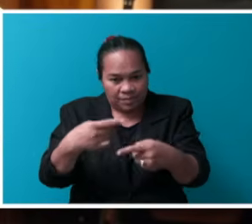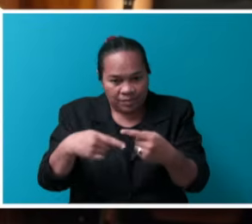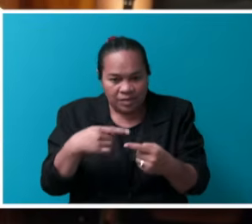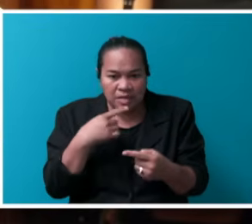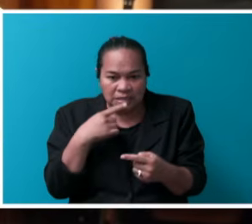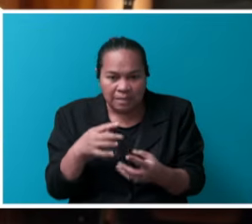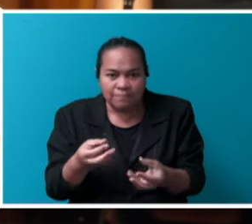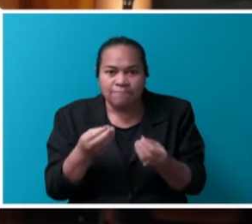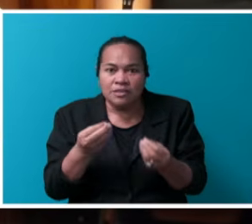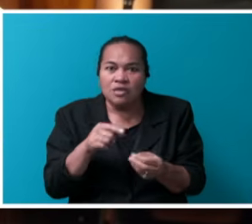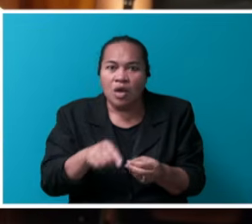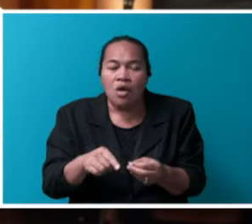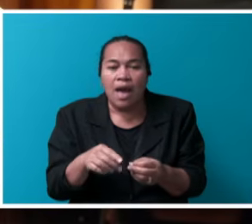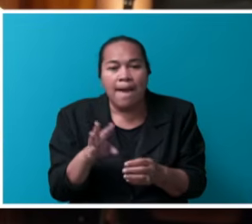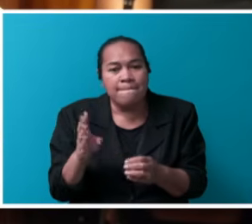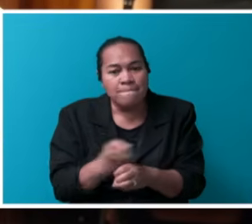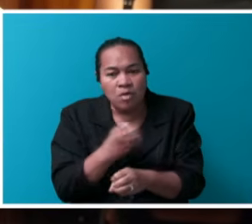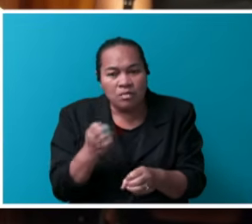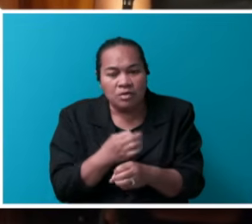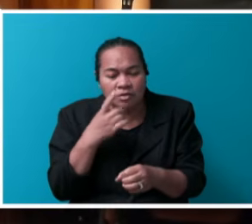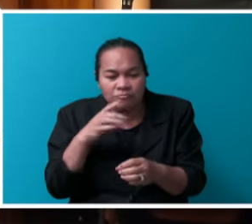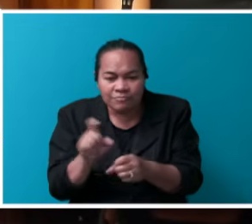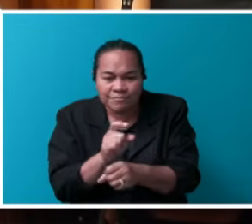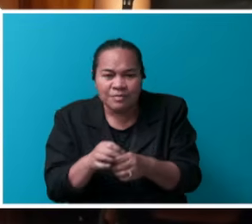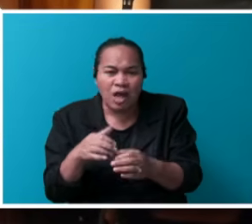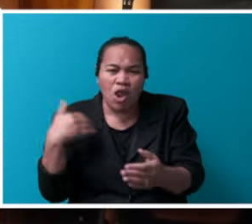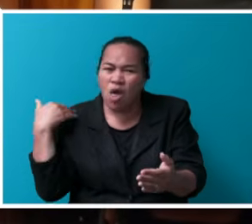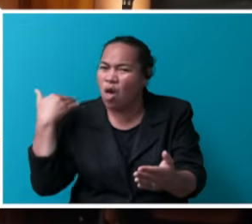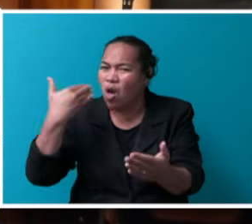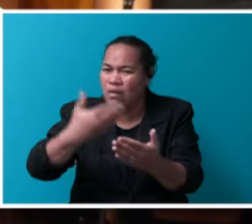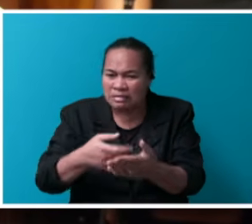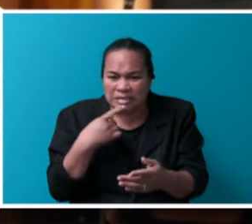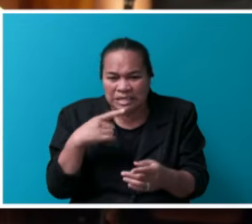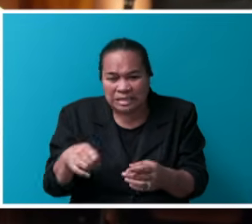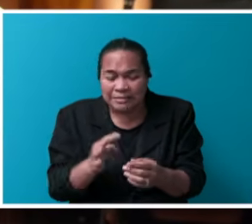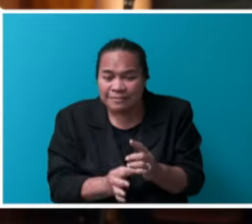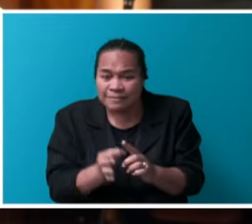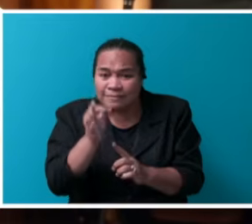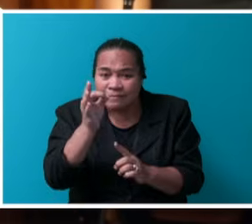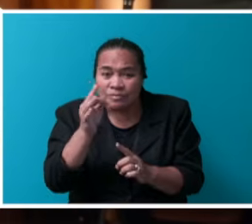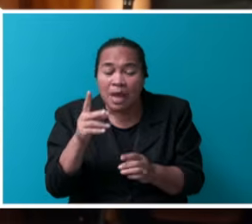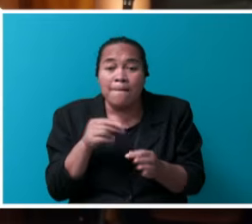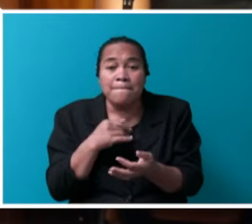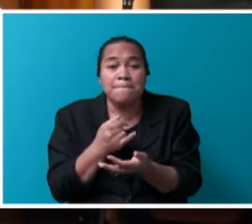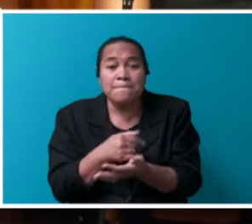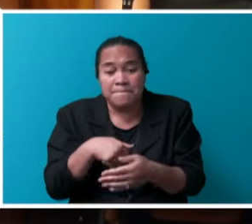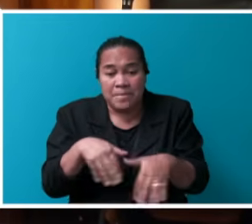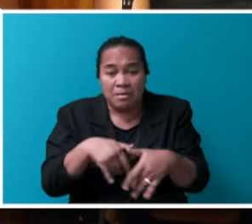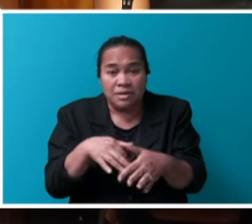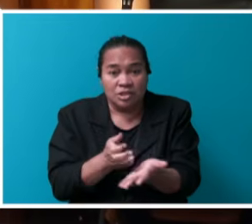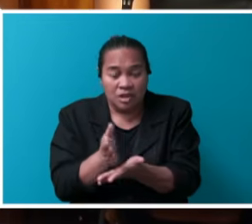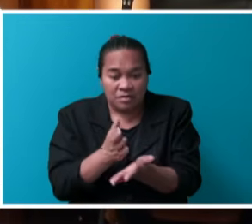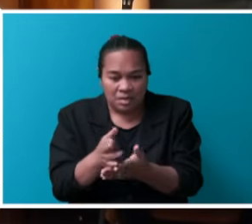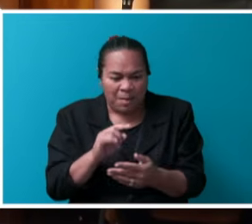meaningful employment, rebuilding critical public infrastructure long neglected, and improving overall public service delivery. But all